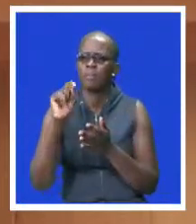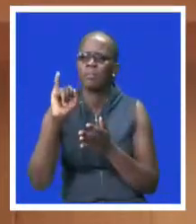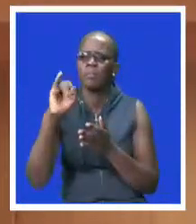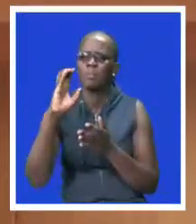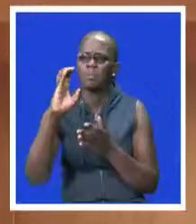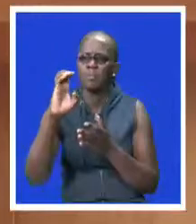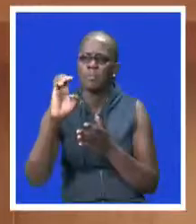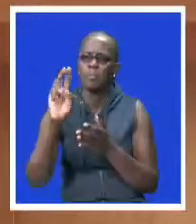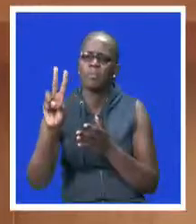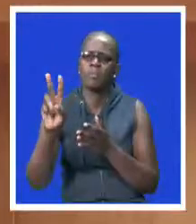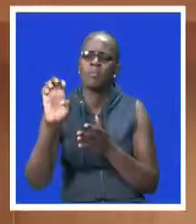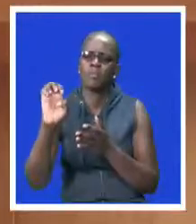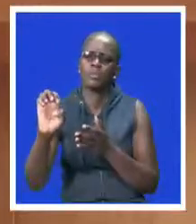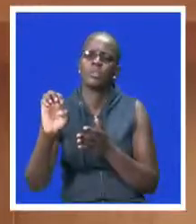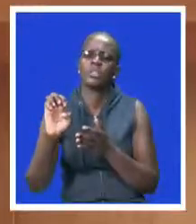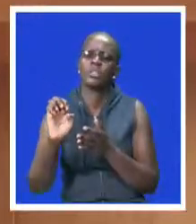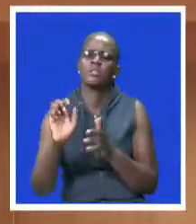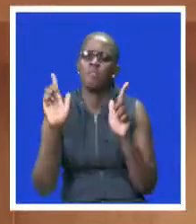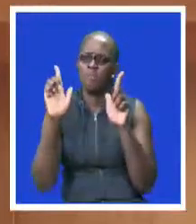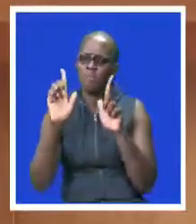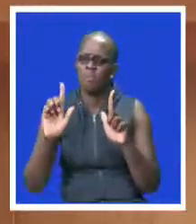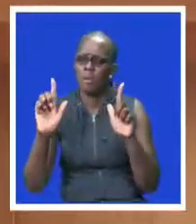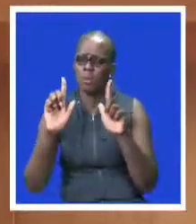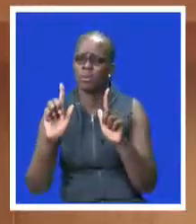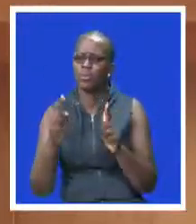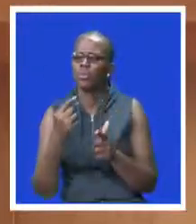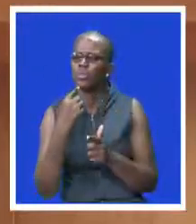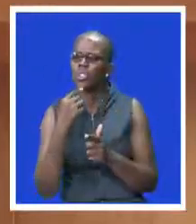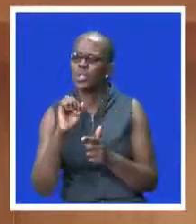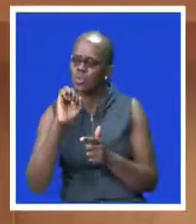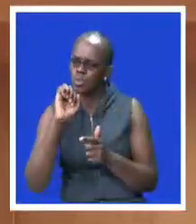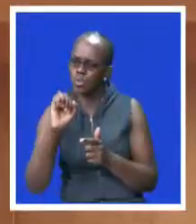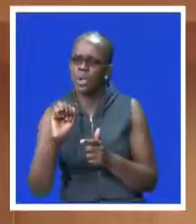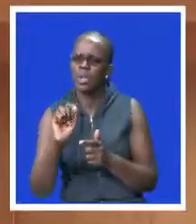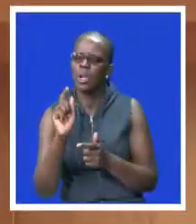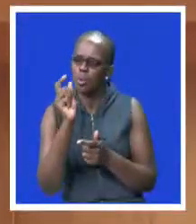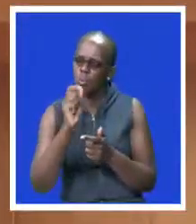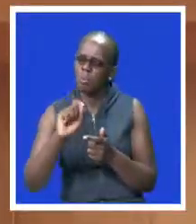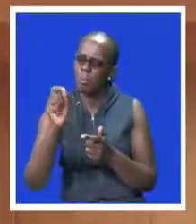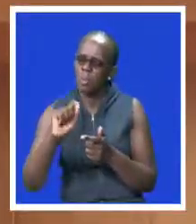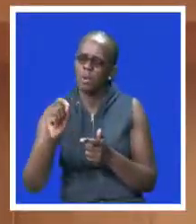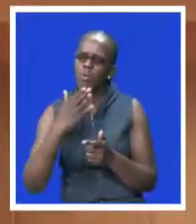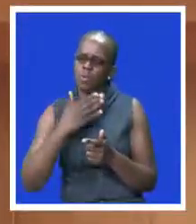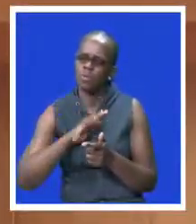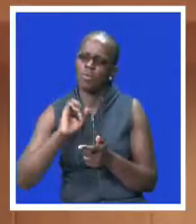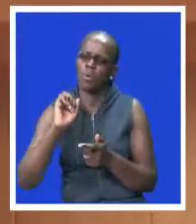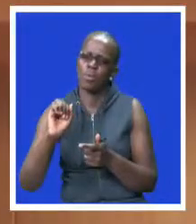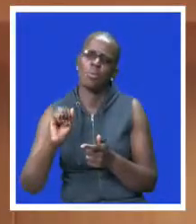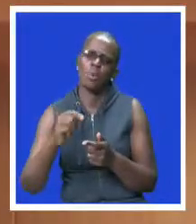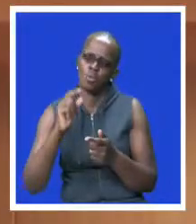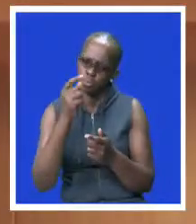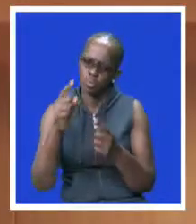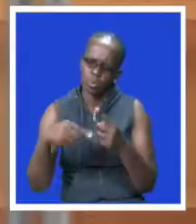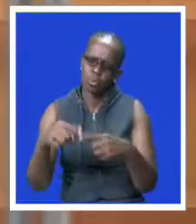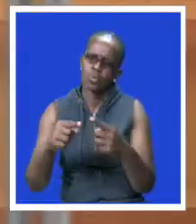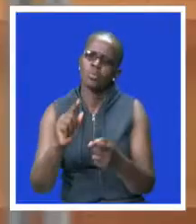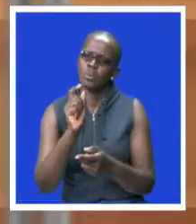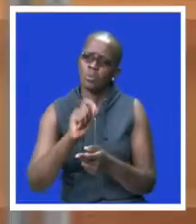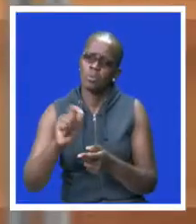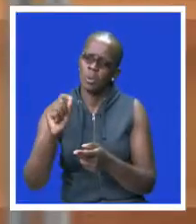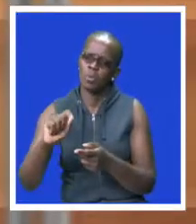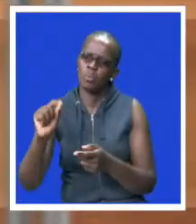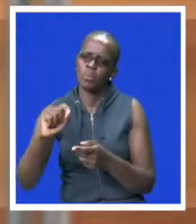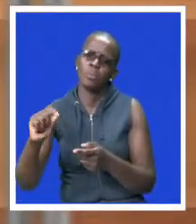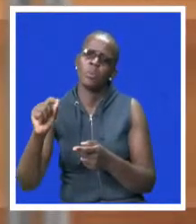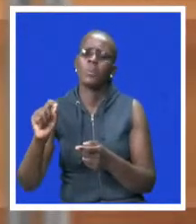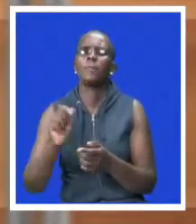that is, it allows for you to express your opinions, to express your sentiments, all right? But then in formal writing, we use polite language.